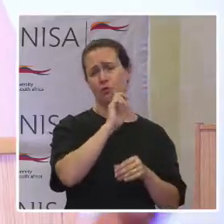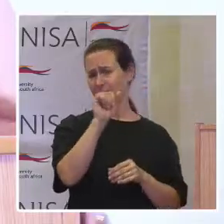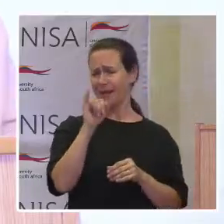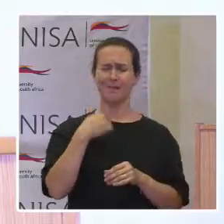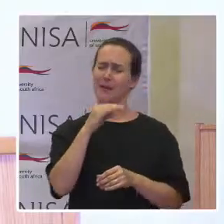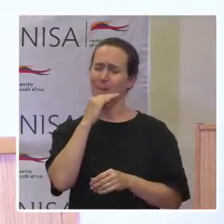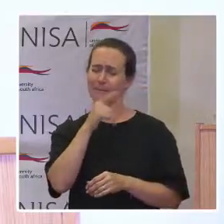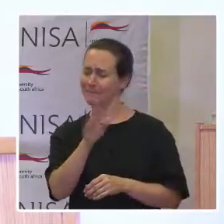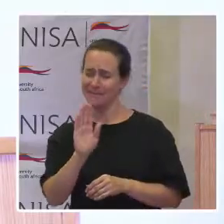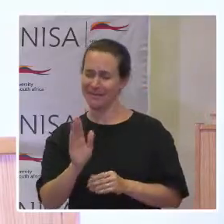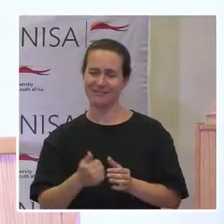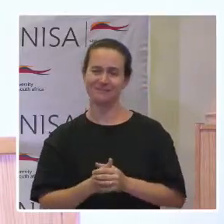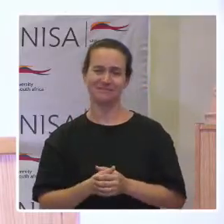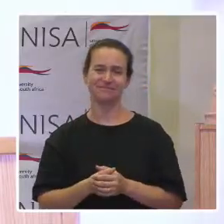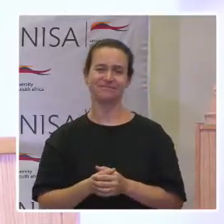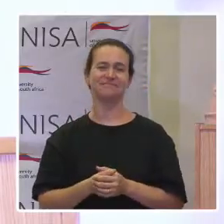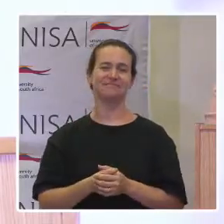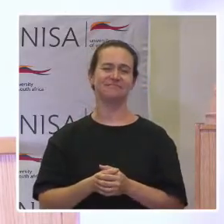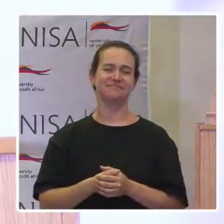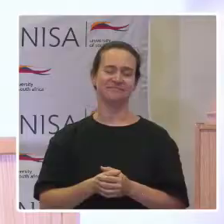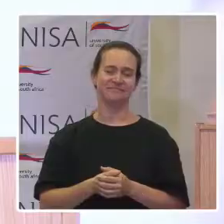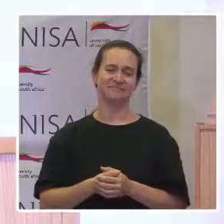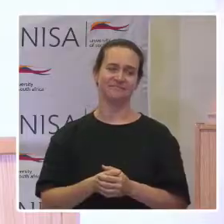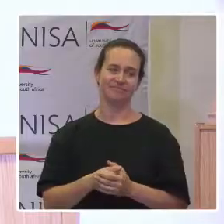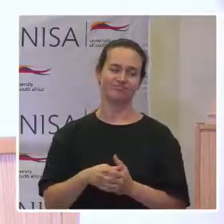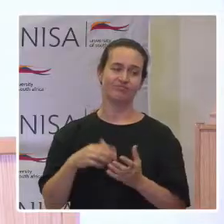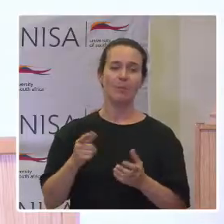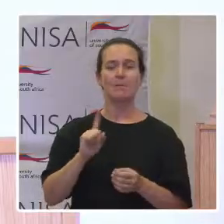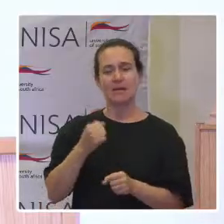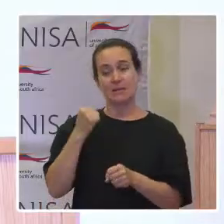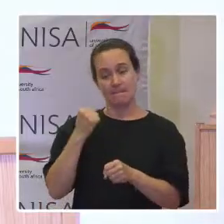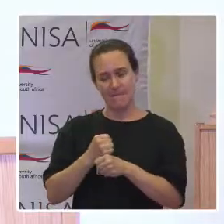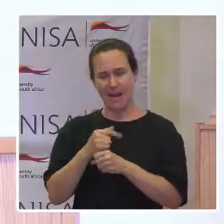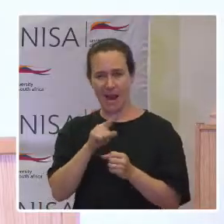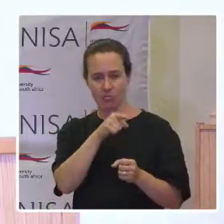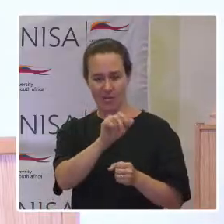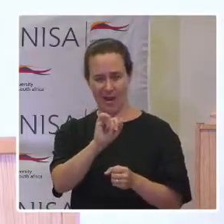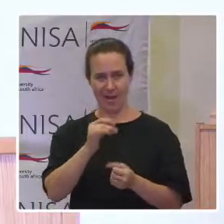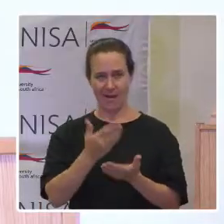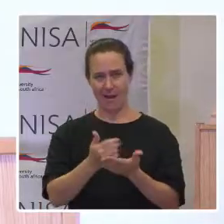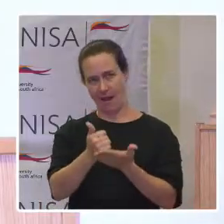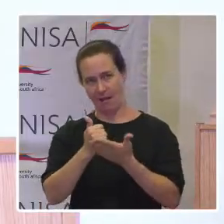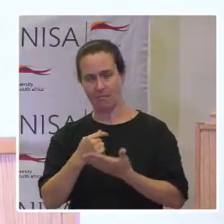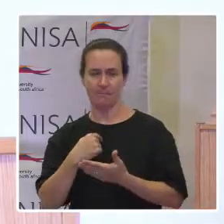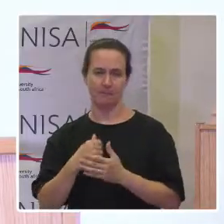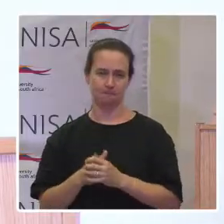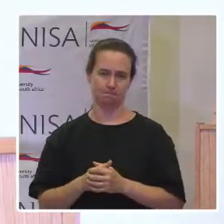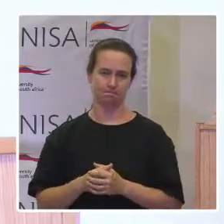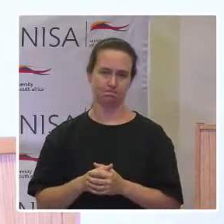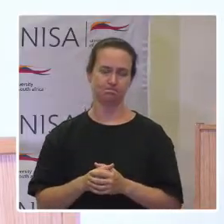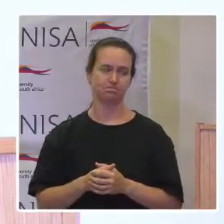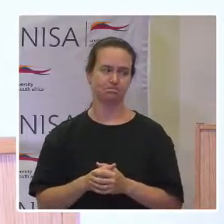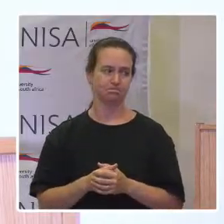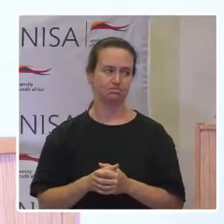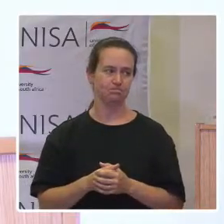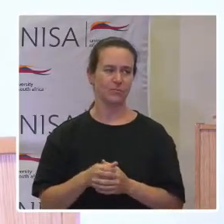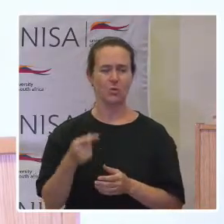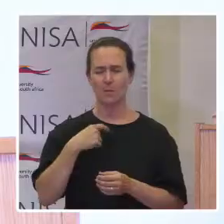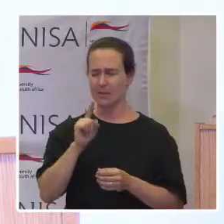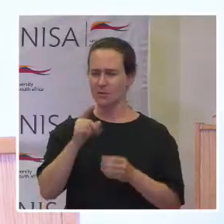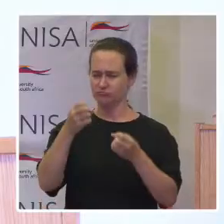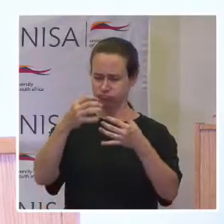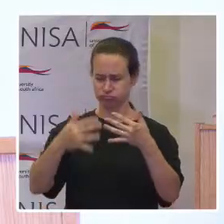put it on the AI. But then we say that make it work for you in a smart way. So look at all those